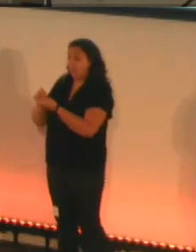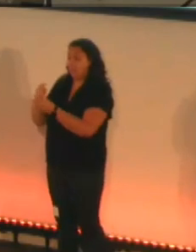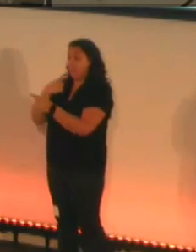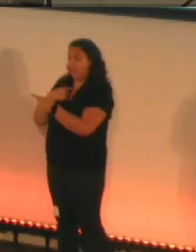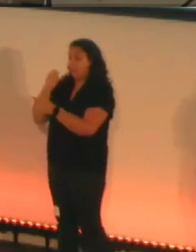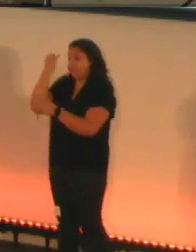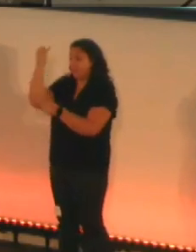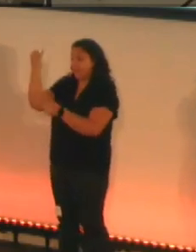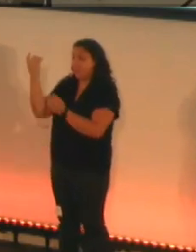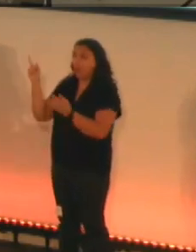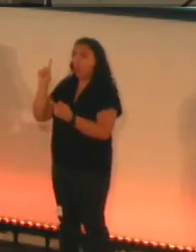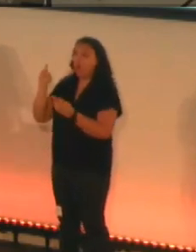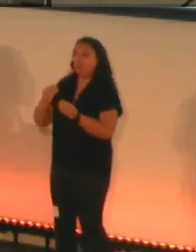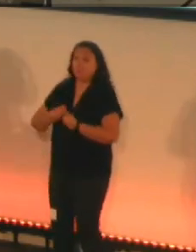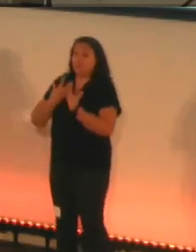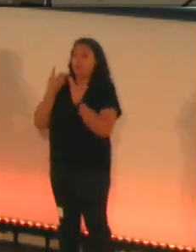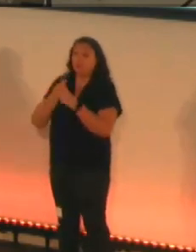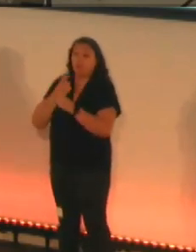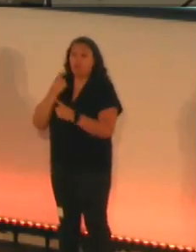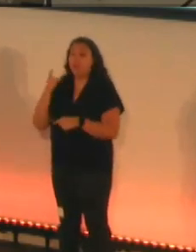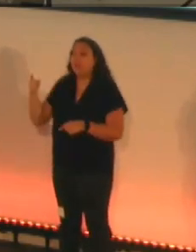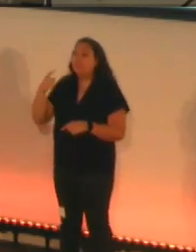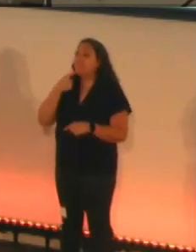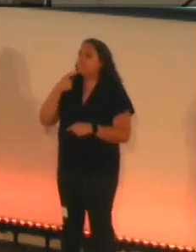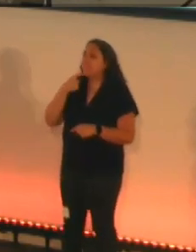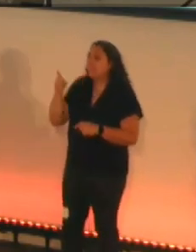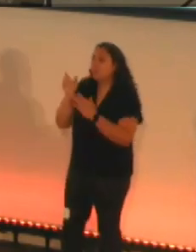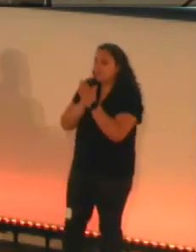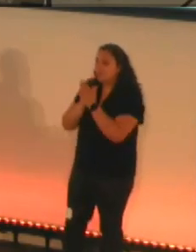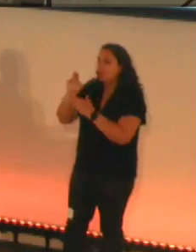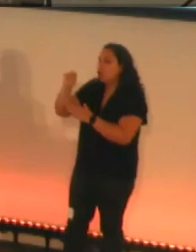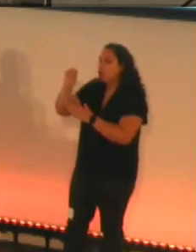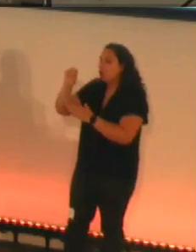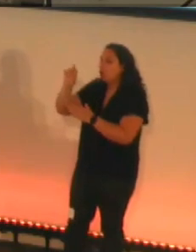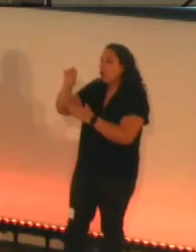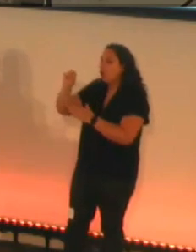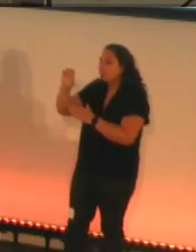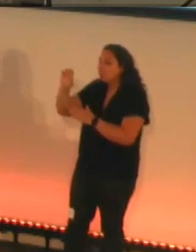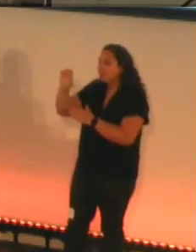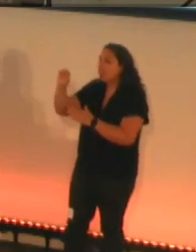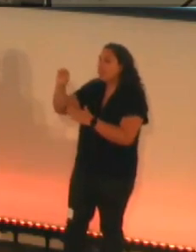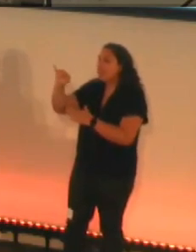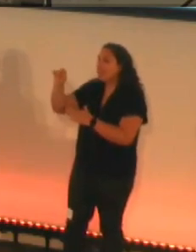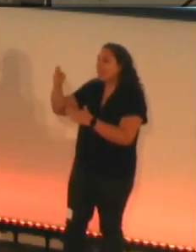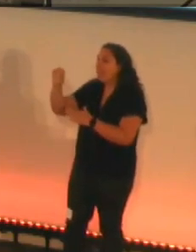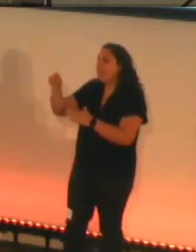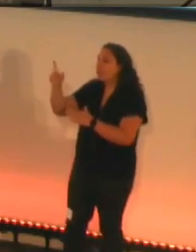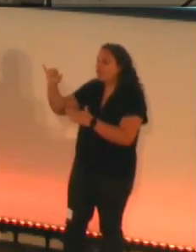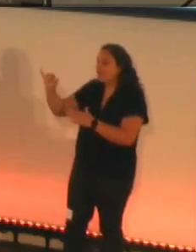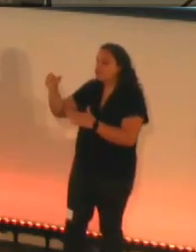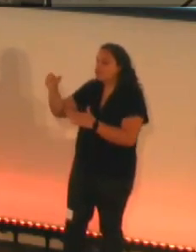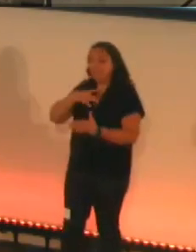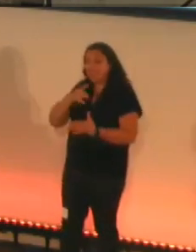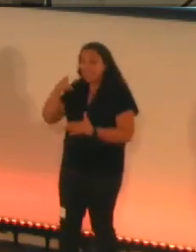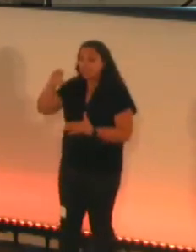of what his inspiration for that was. He was particularly interested in Norse mythology. So he likes the imagery of Odin